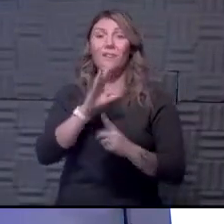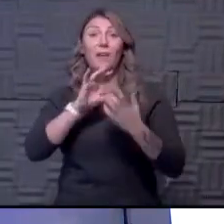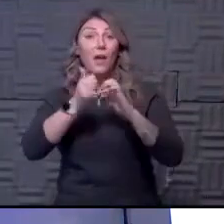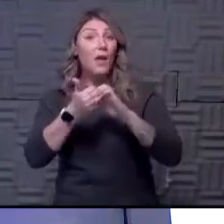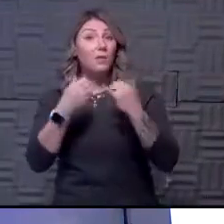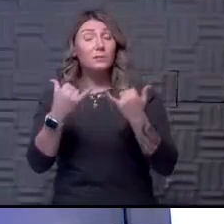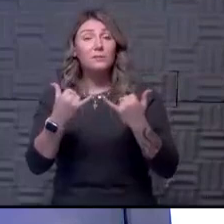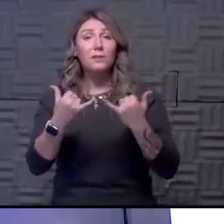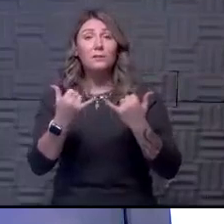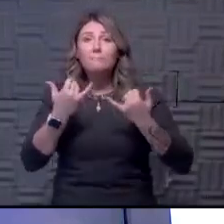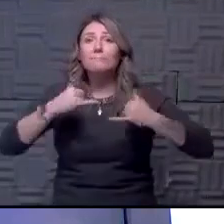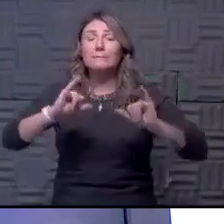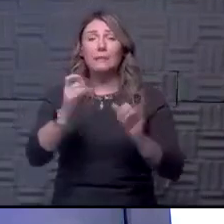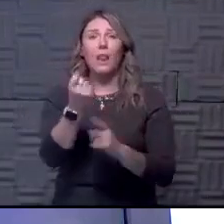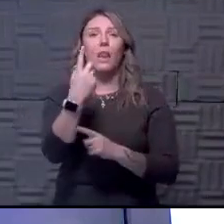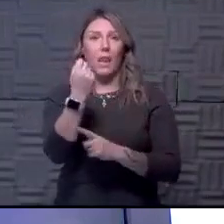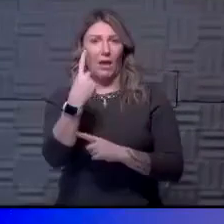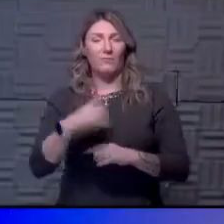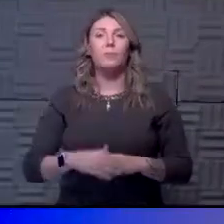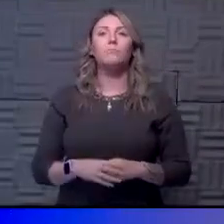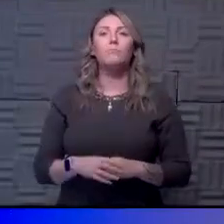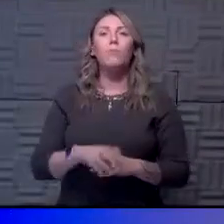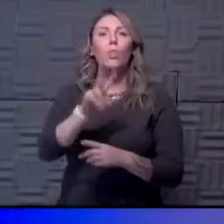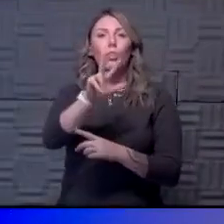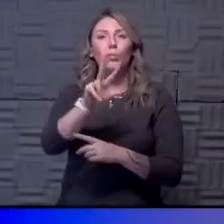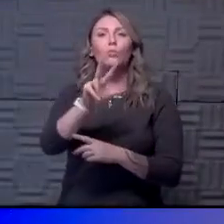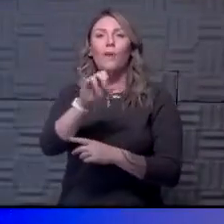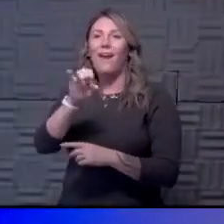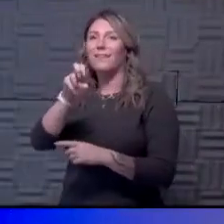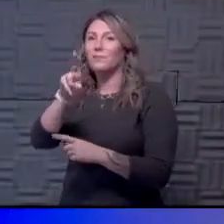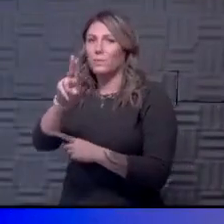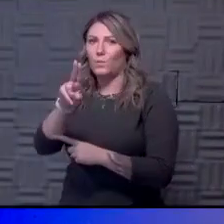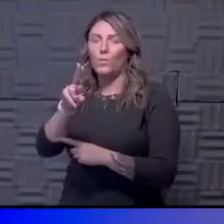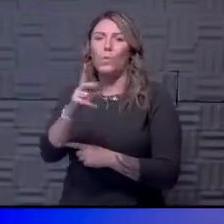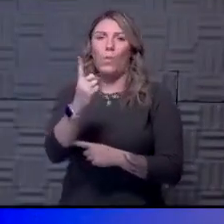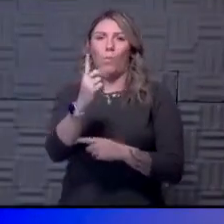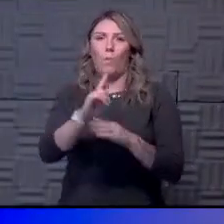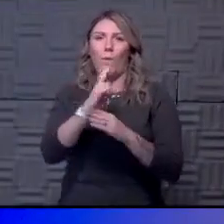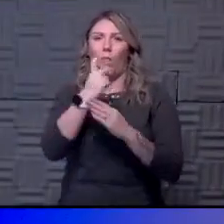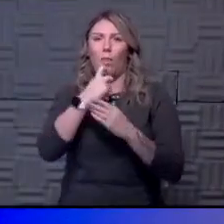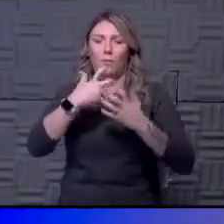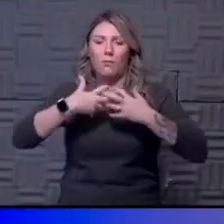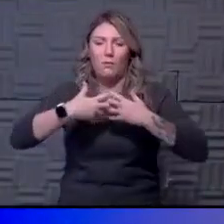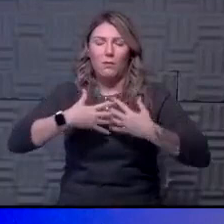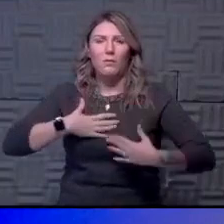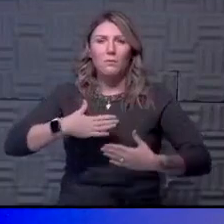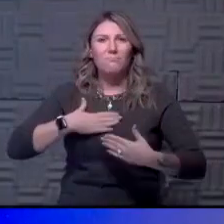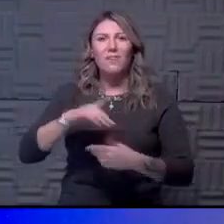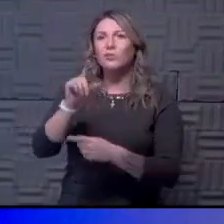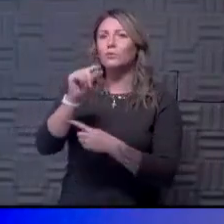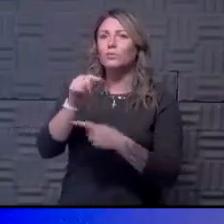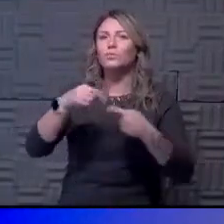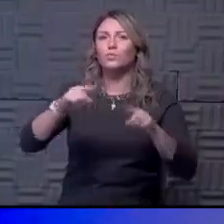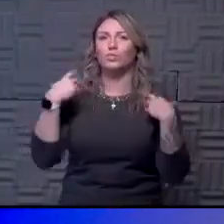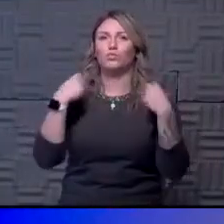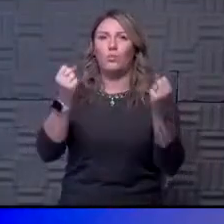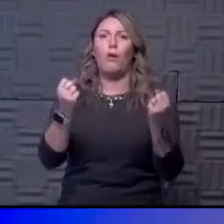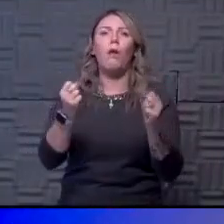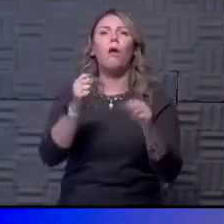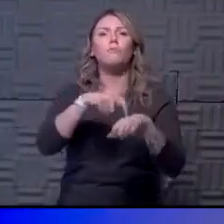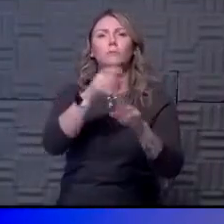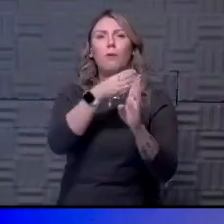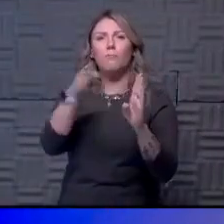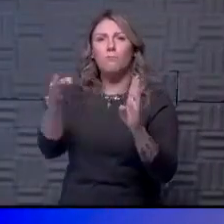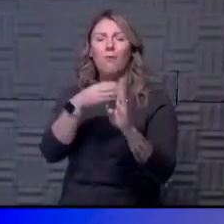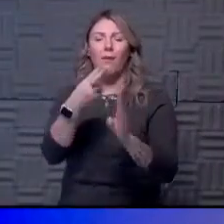today? We're still at 11. Okay. 3 in the ICU, 1 on the ventilator with 20 in that recovery period. Hays over the